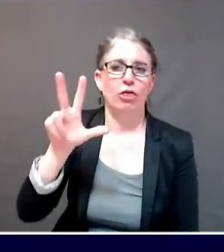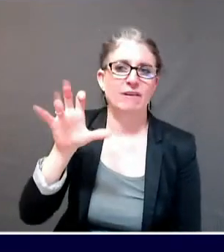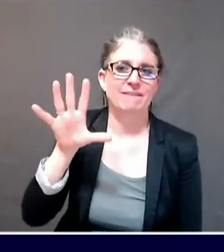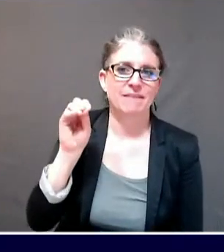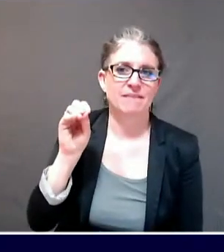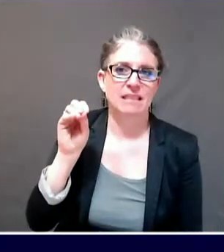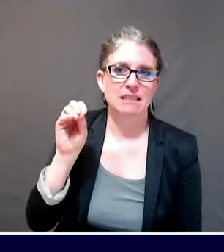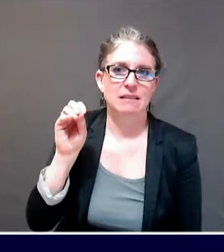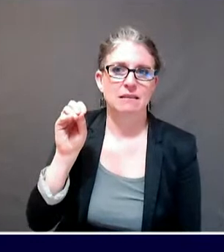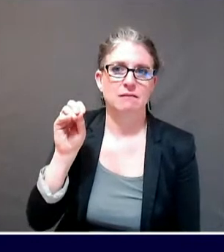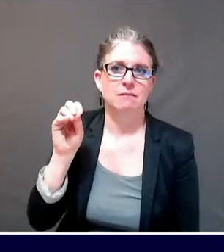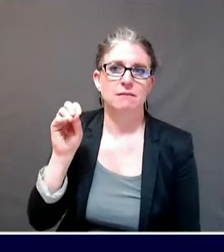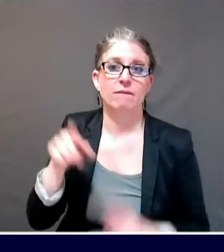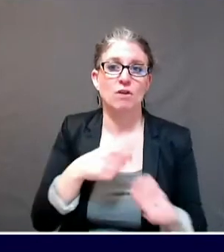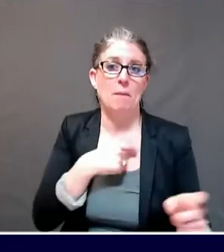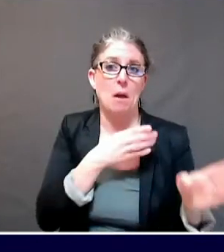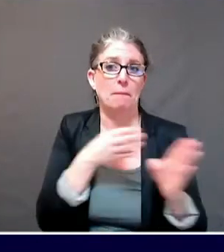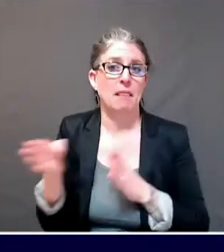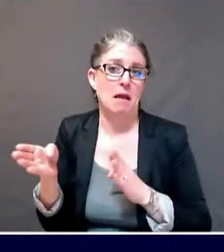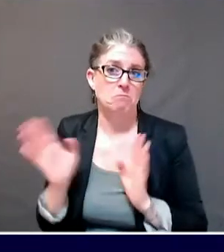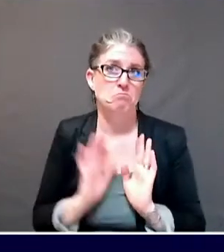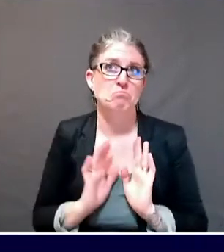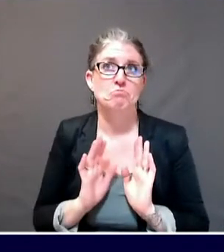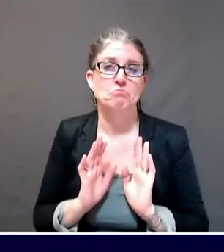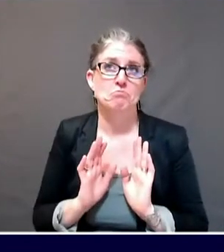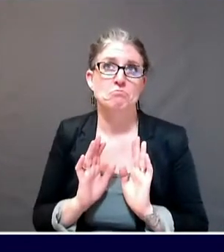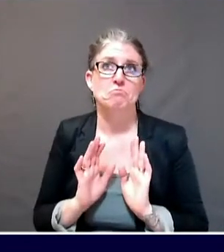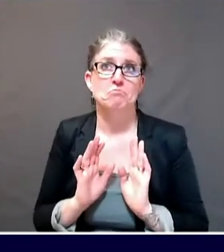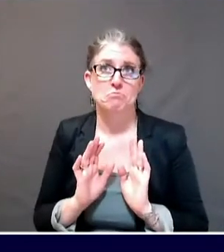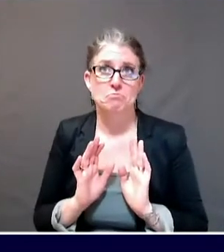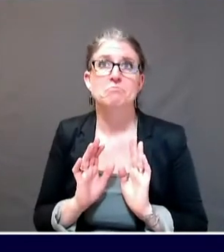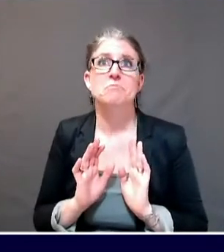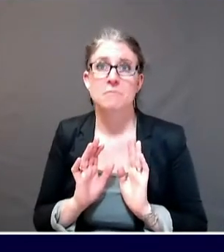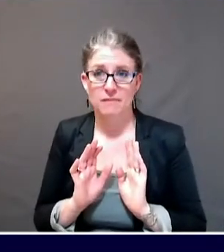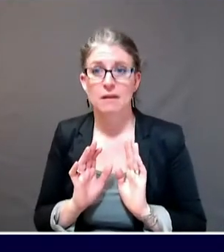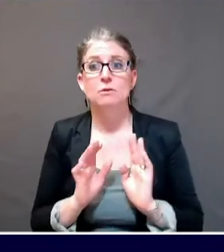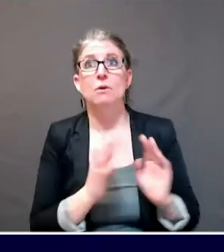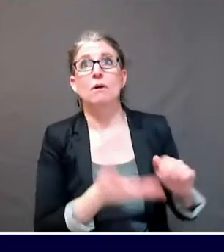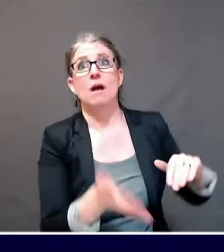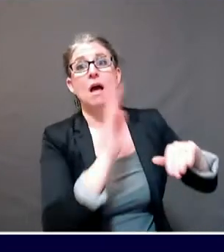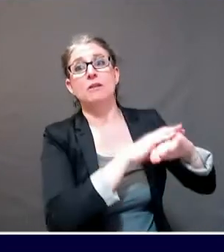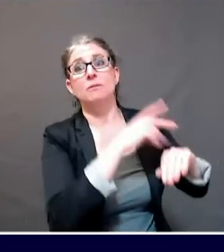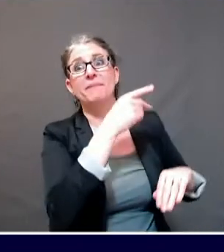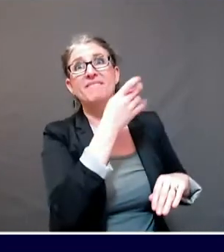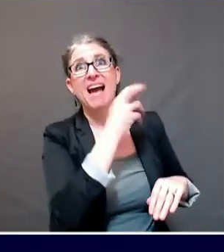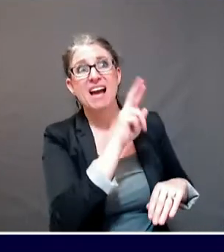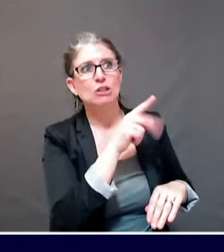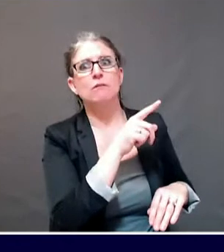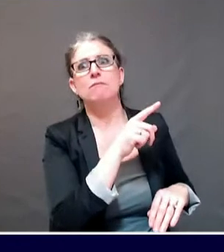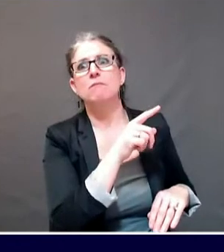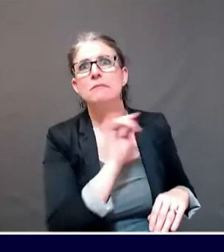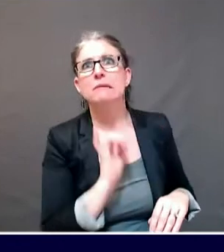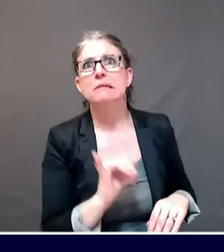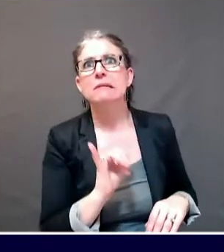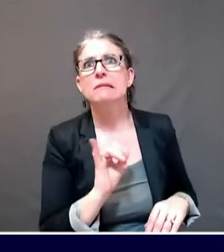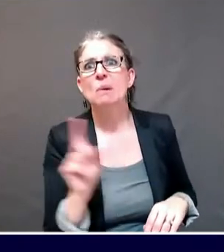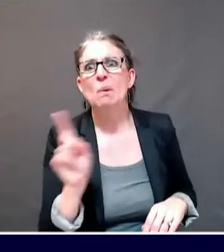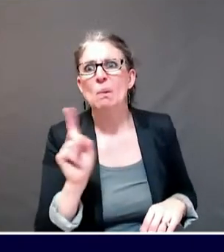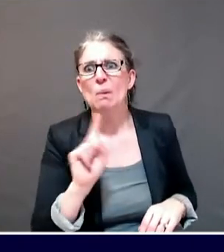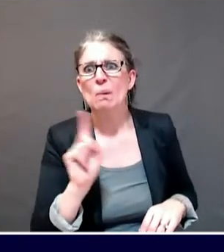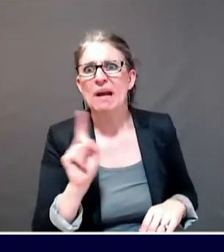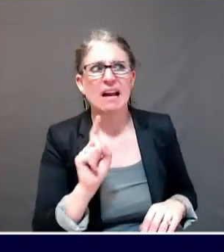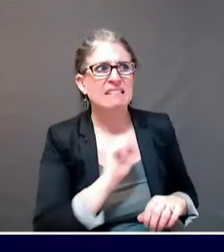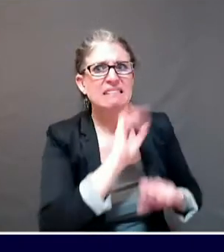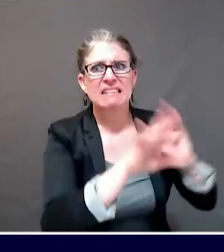We had to pivot almost immediately because the Pfizer vaccine can only go to places with ultra cold storage,